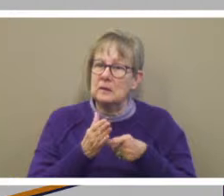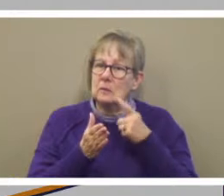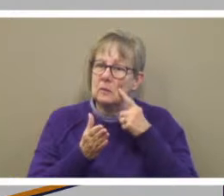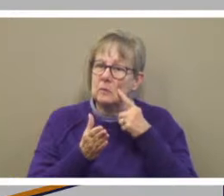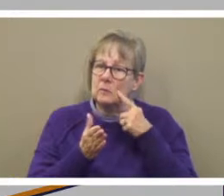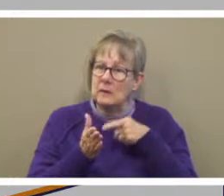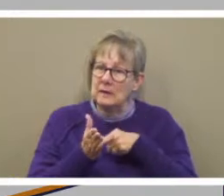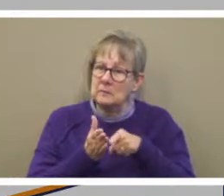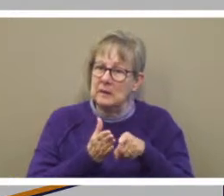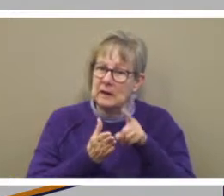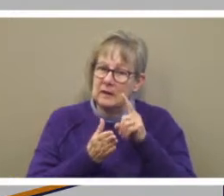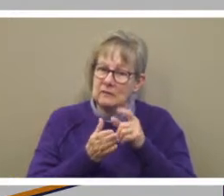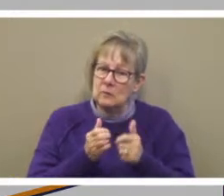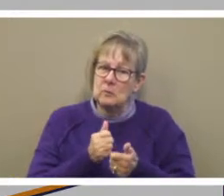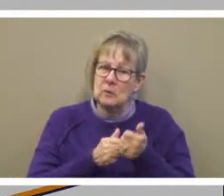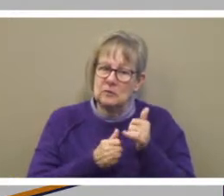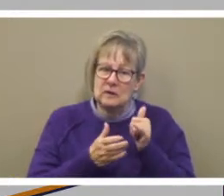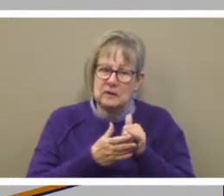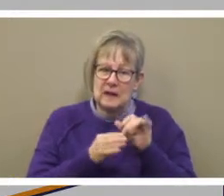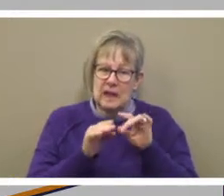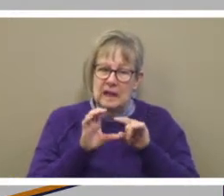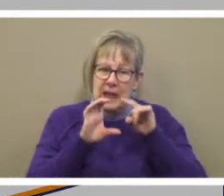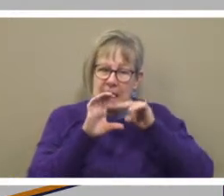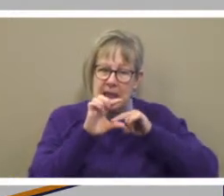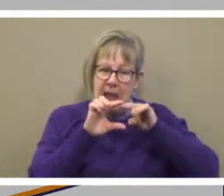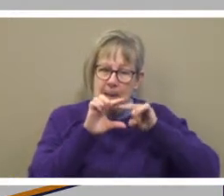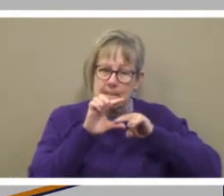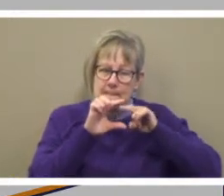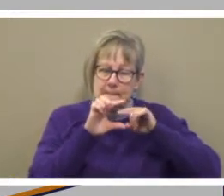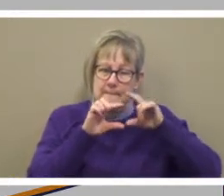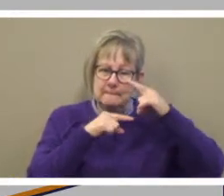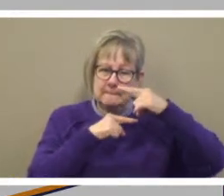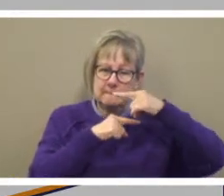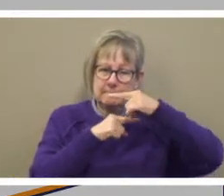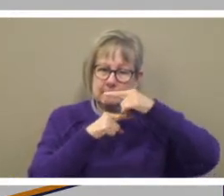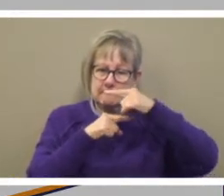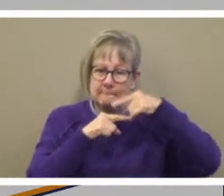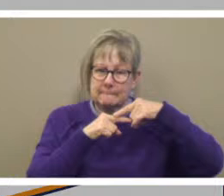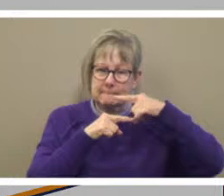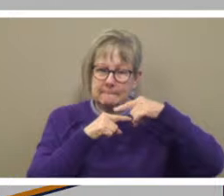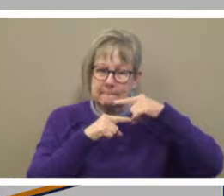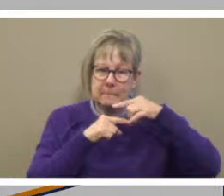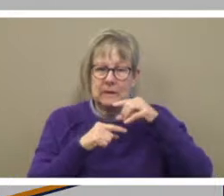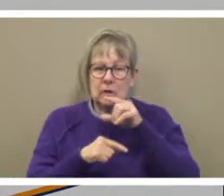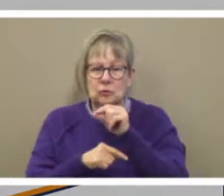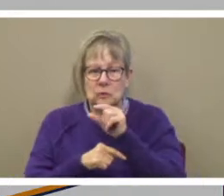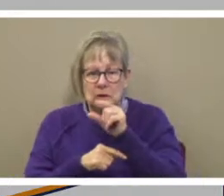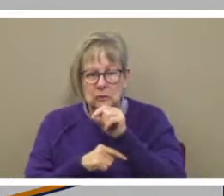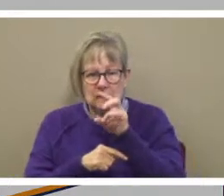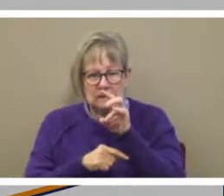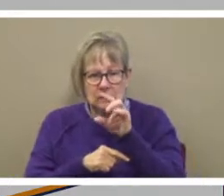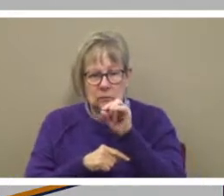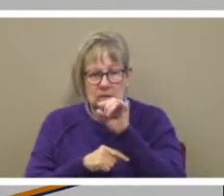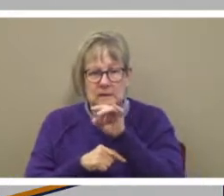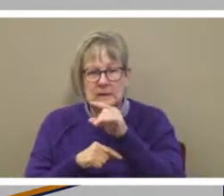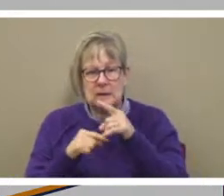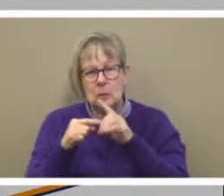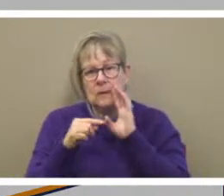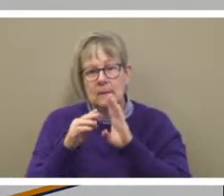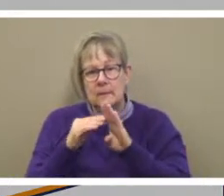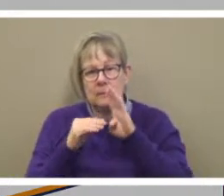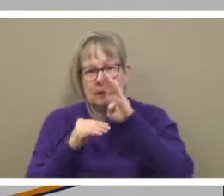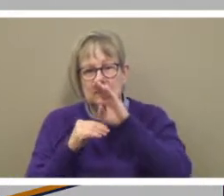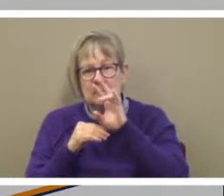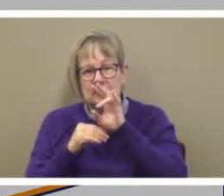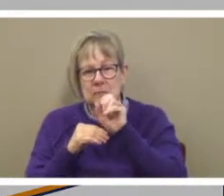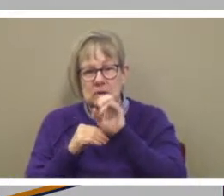majority of that gap. And then in 2026, 2027 is where it spikes at a $7.8 million gap. And then